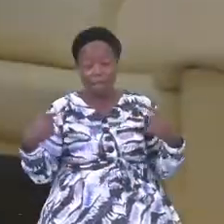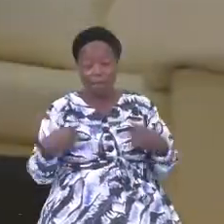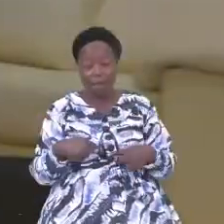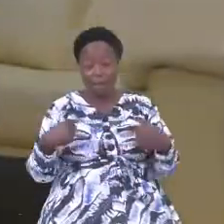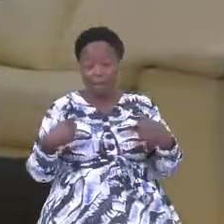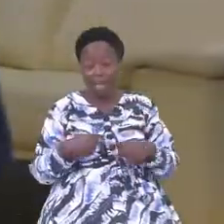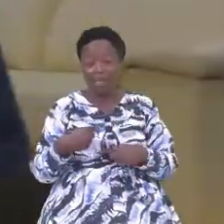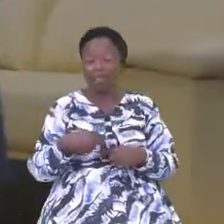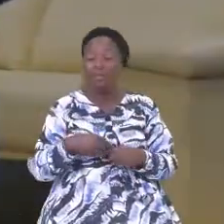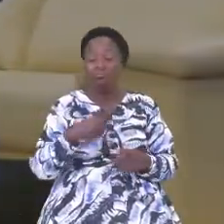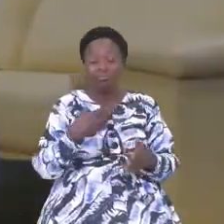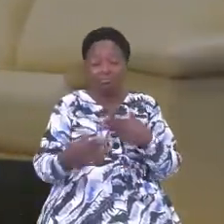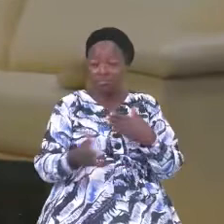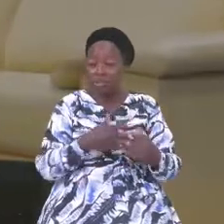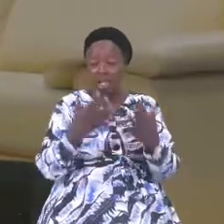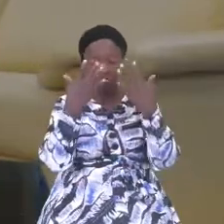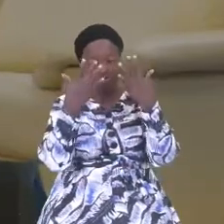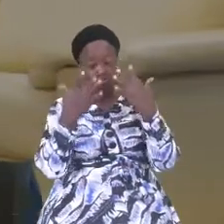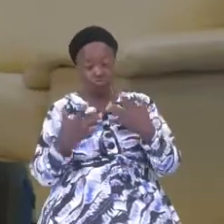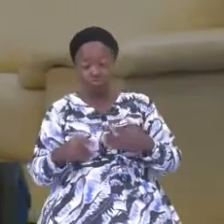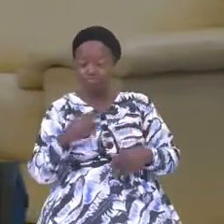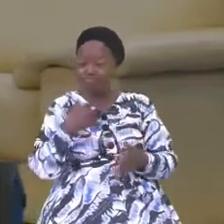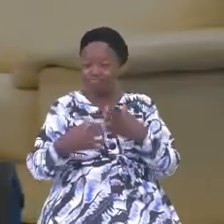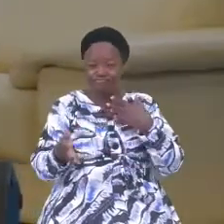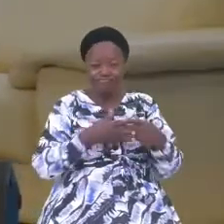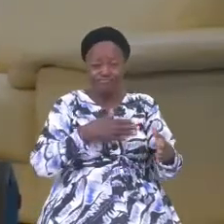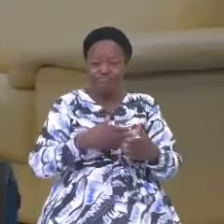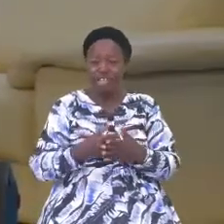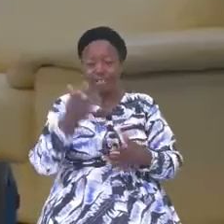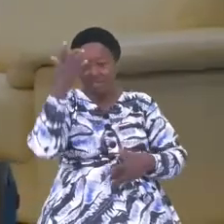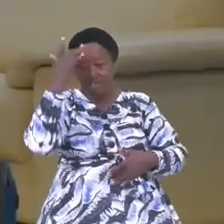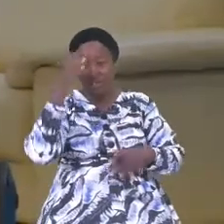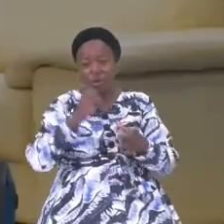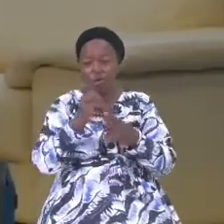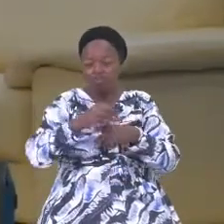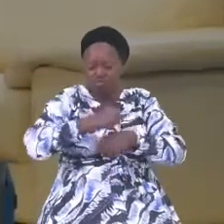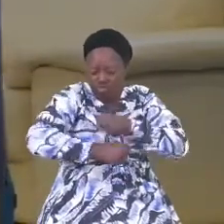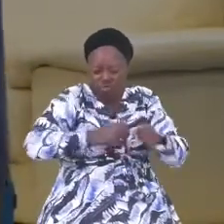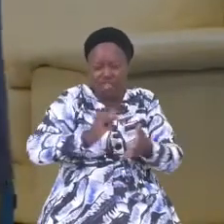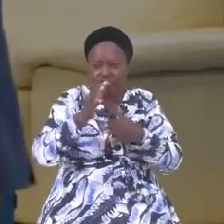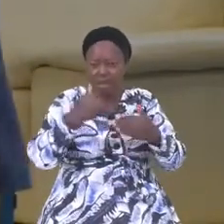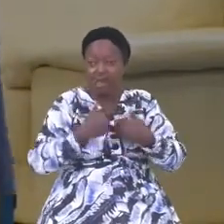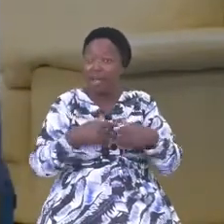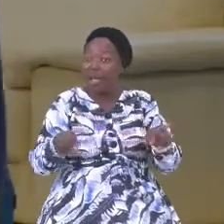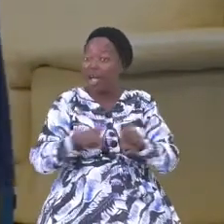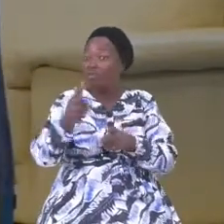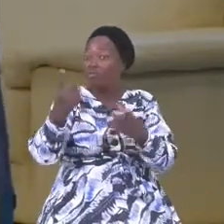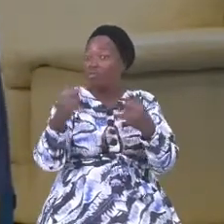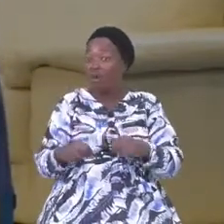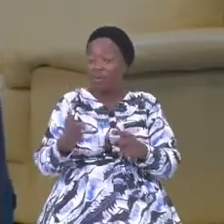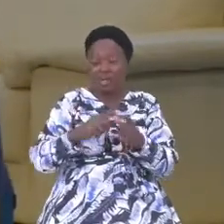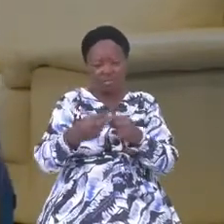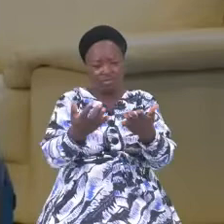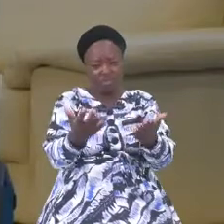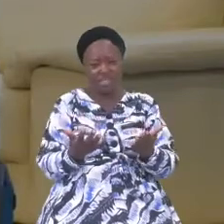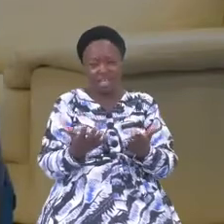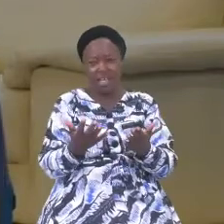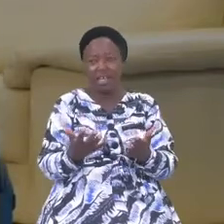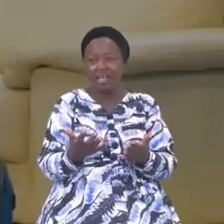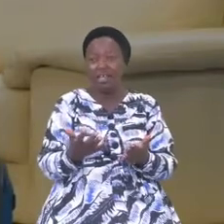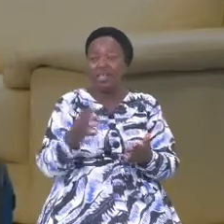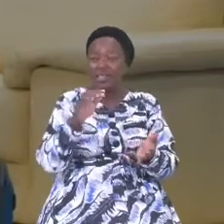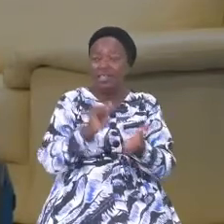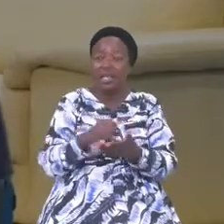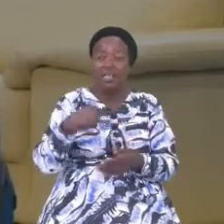sorrow, whatever sickness, whatever suffering you have, as you have come and you desire that